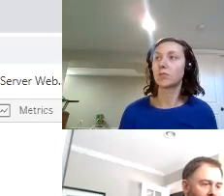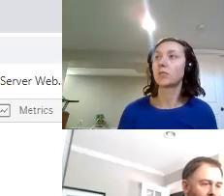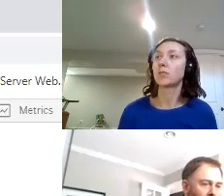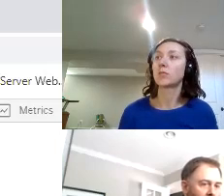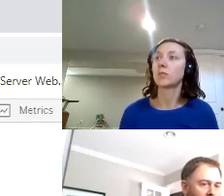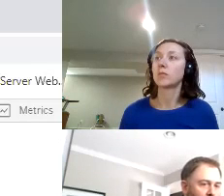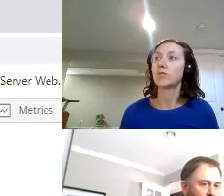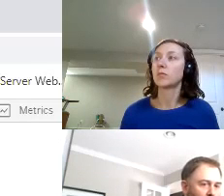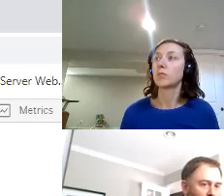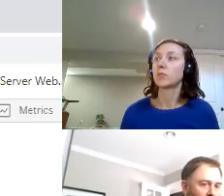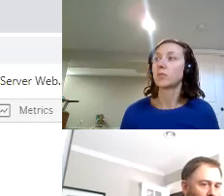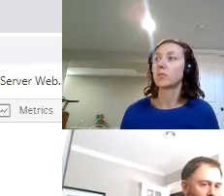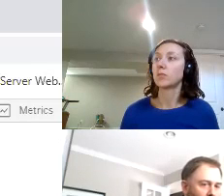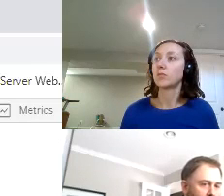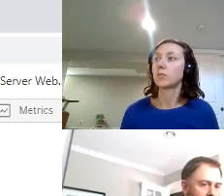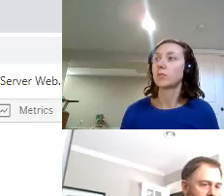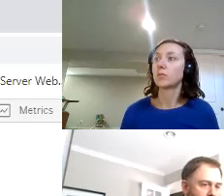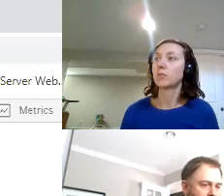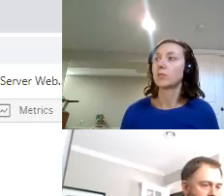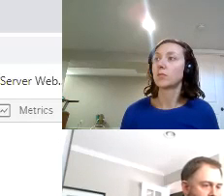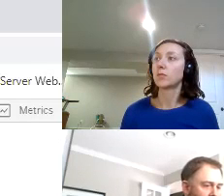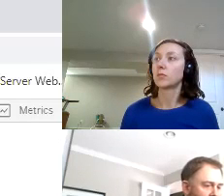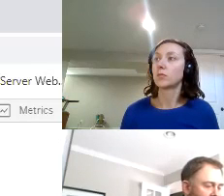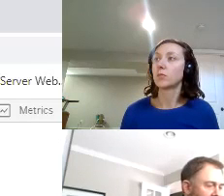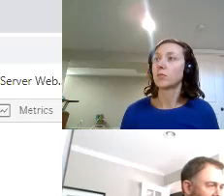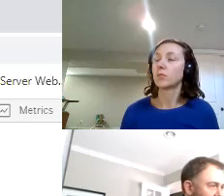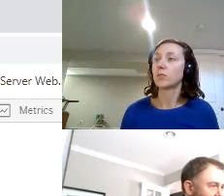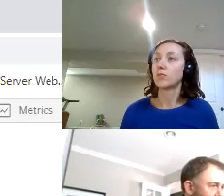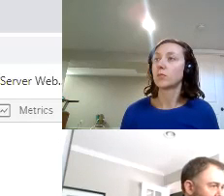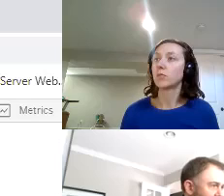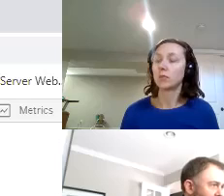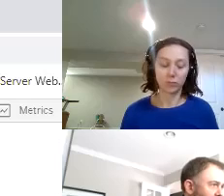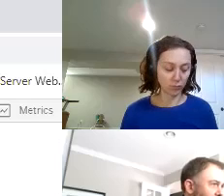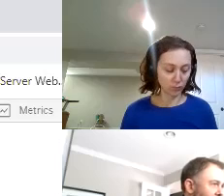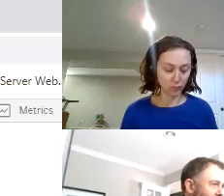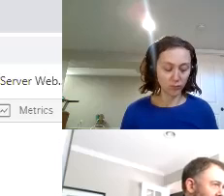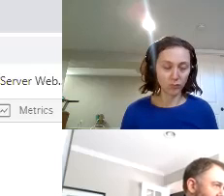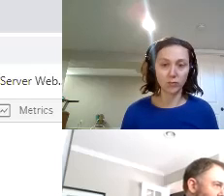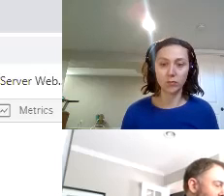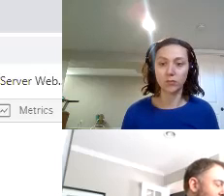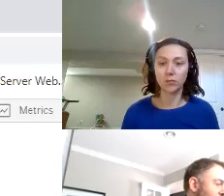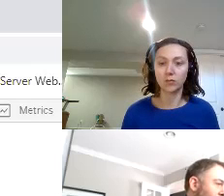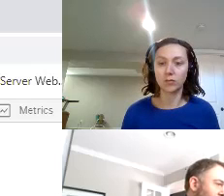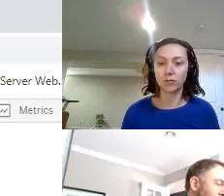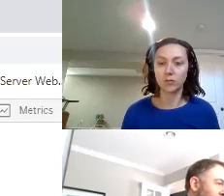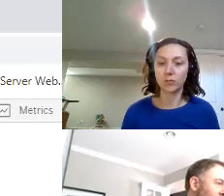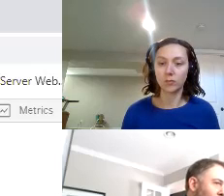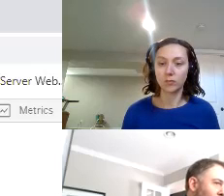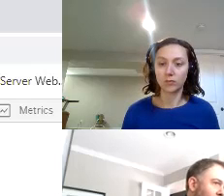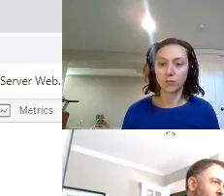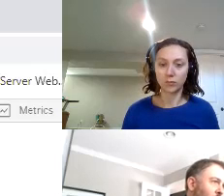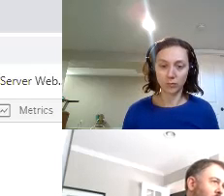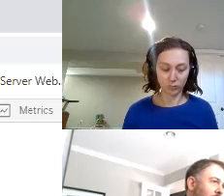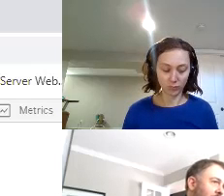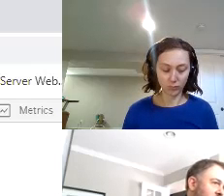think, a huge boon for staff in terms of not having to answer questions all the time about